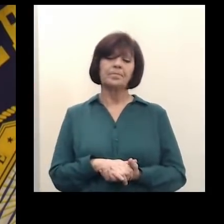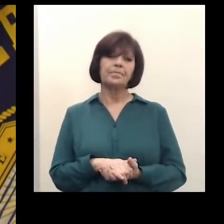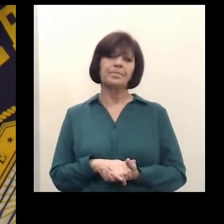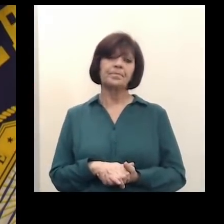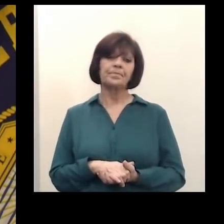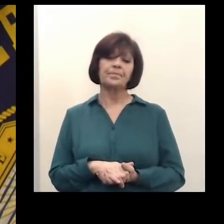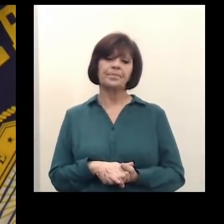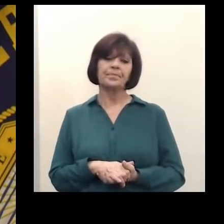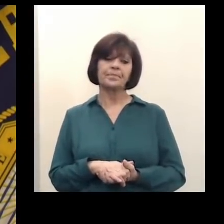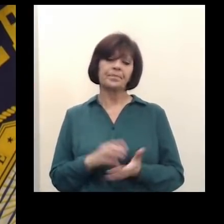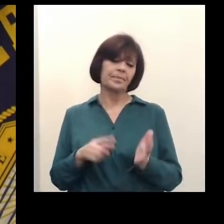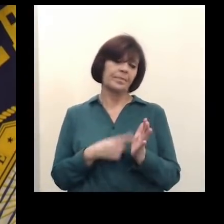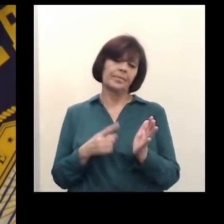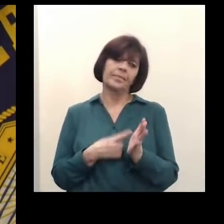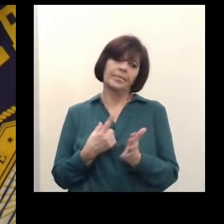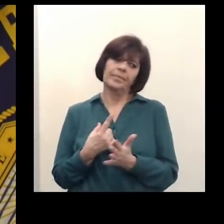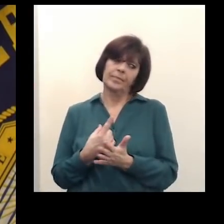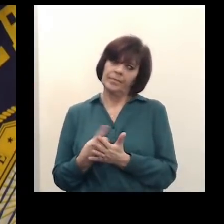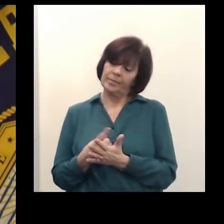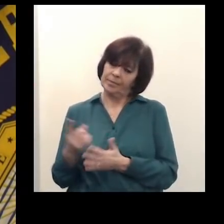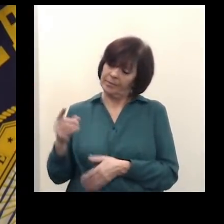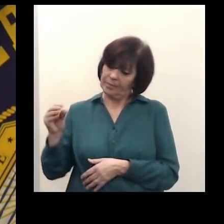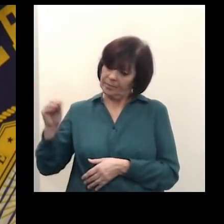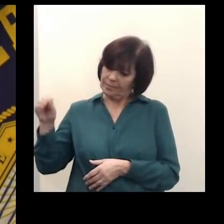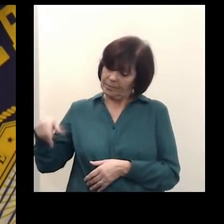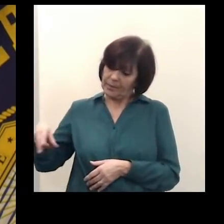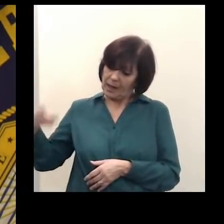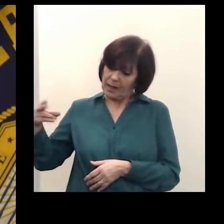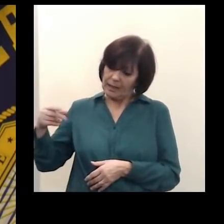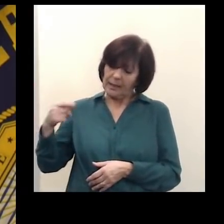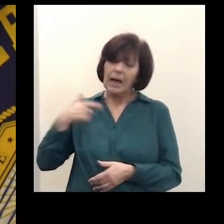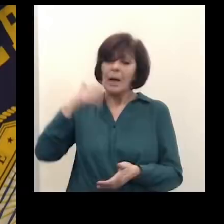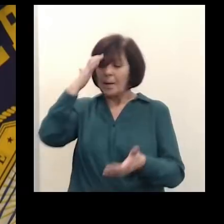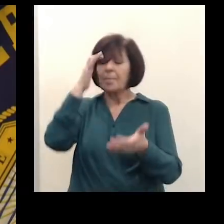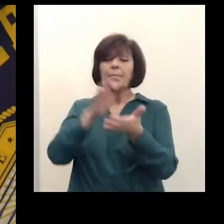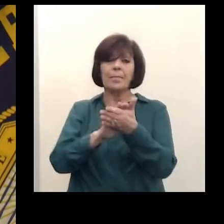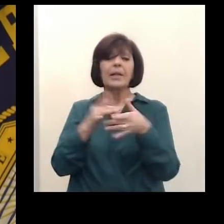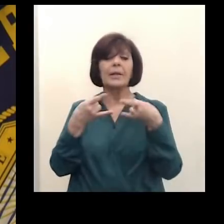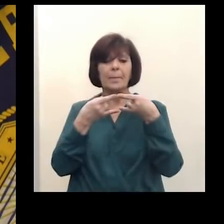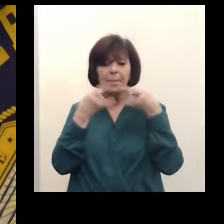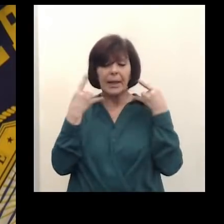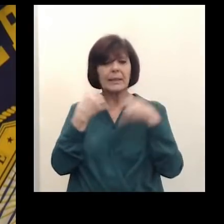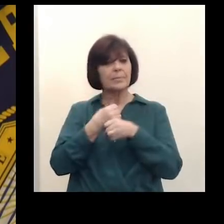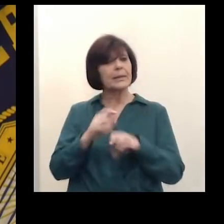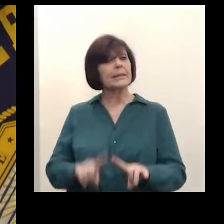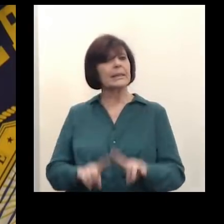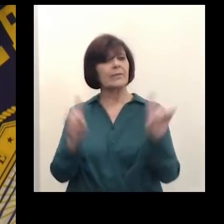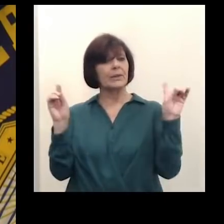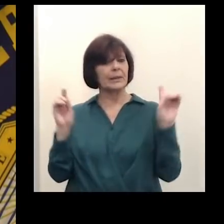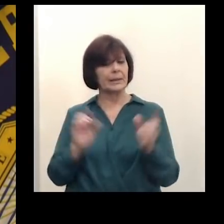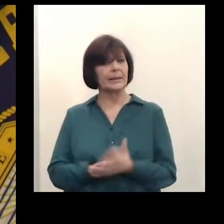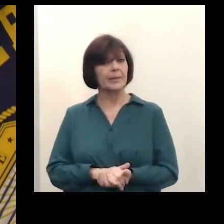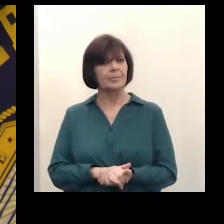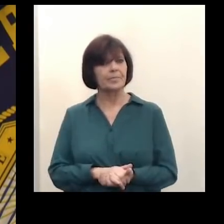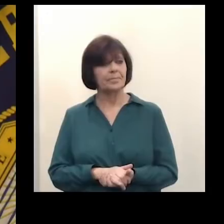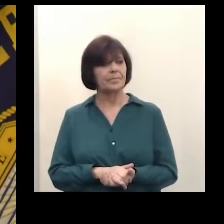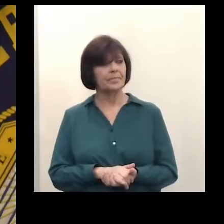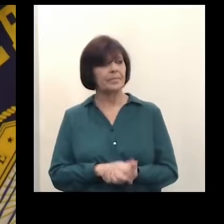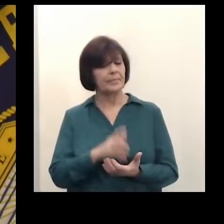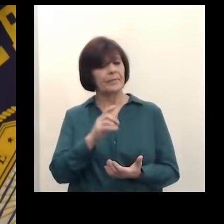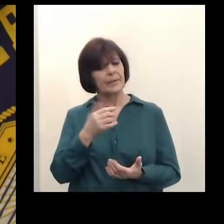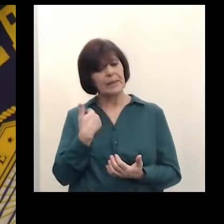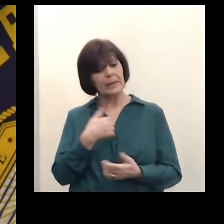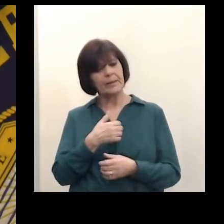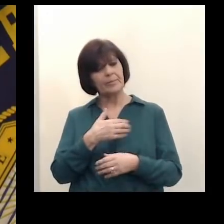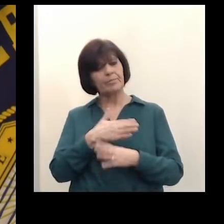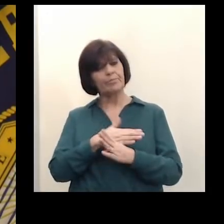and sometimes even weekly rates. So I do believe the mask is making a difference in preventing the further spread